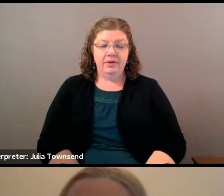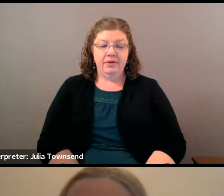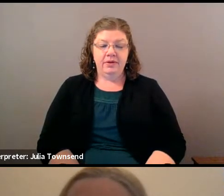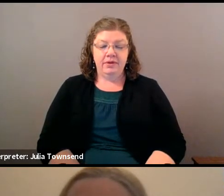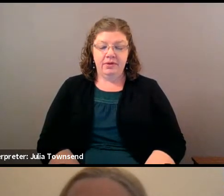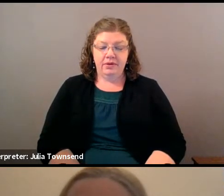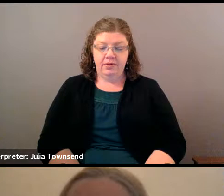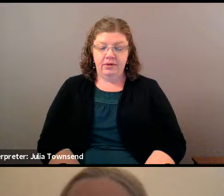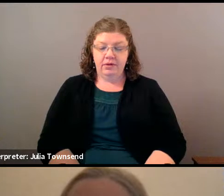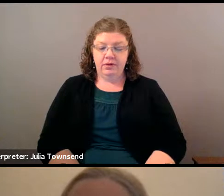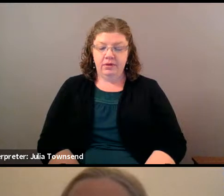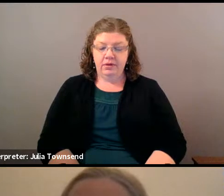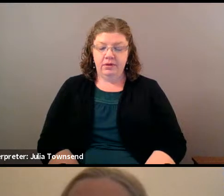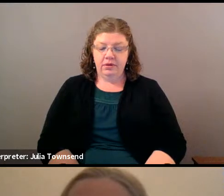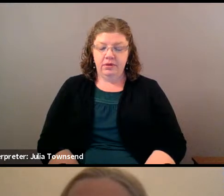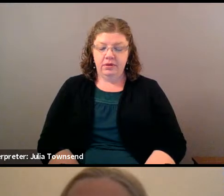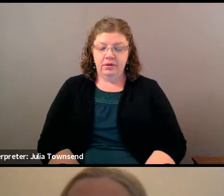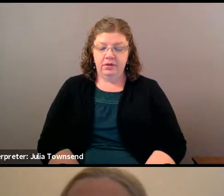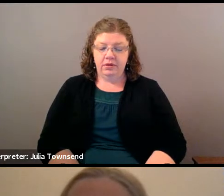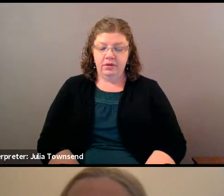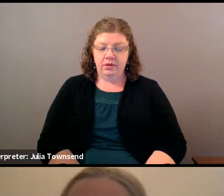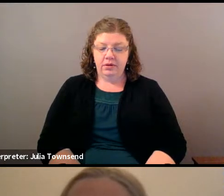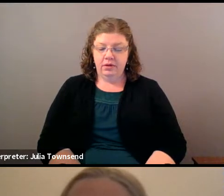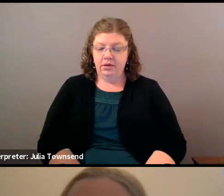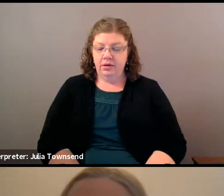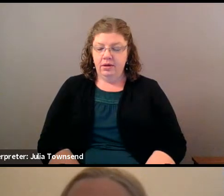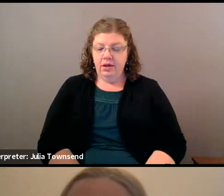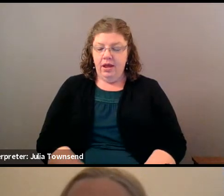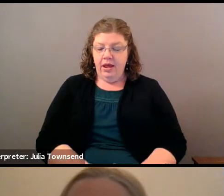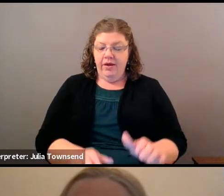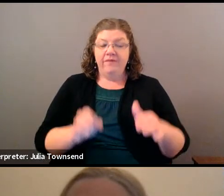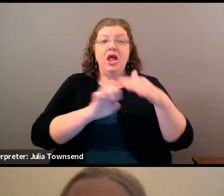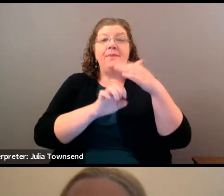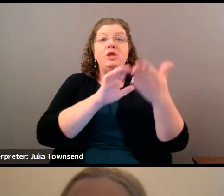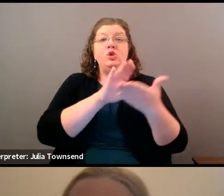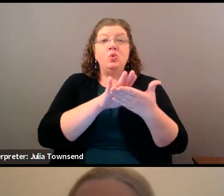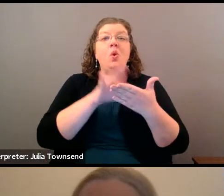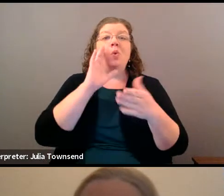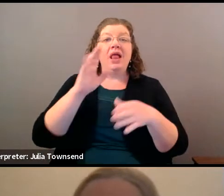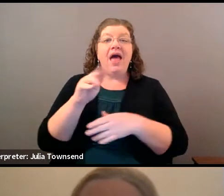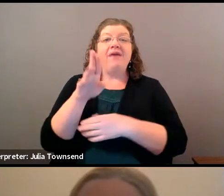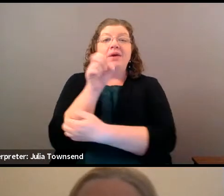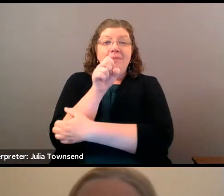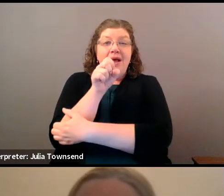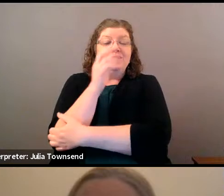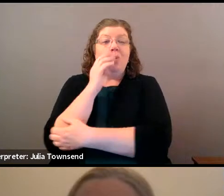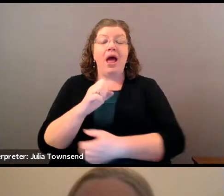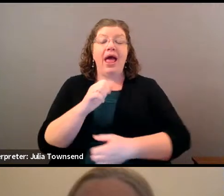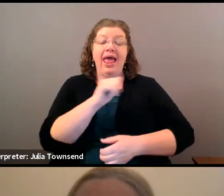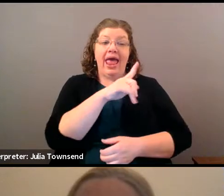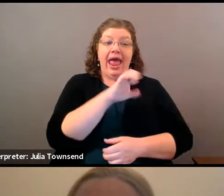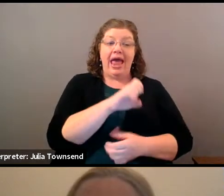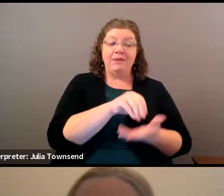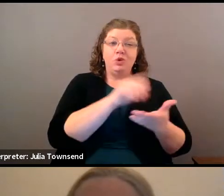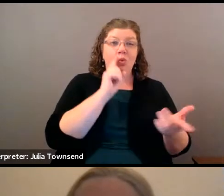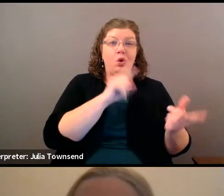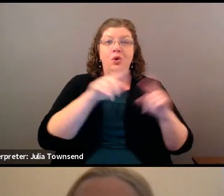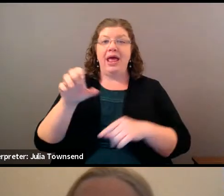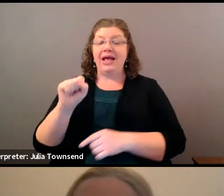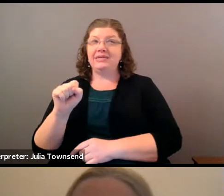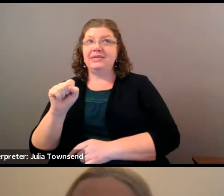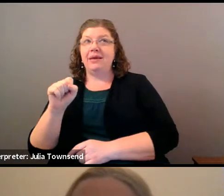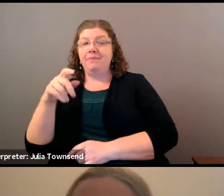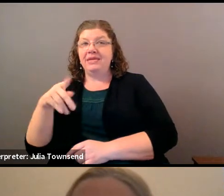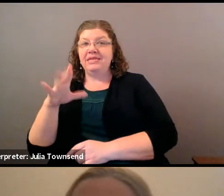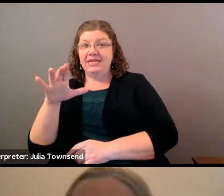routes because Adams students will be going over to SBCA, and SBCA will be the host site for that school. And